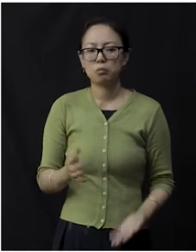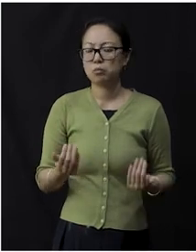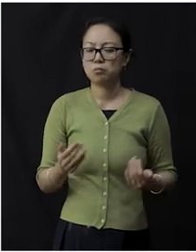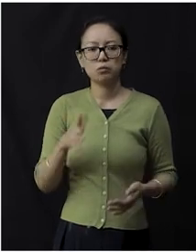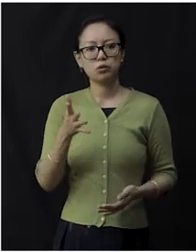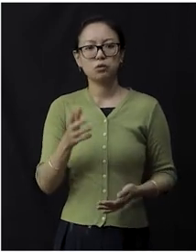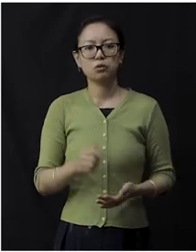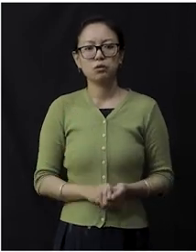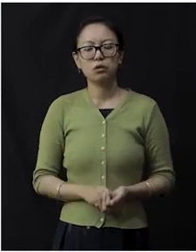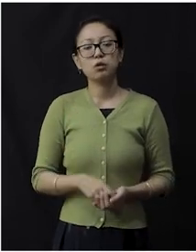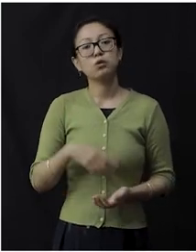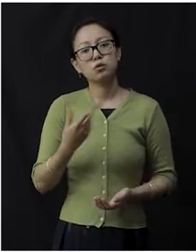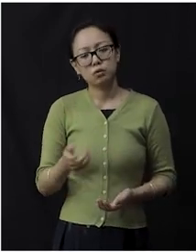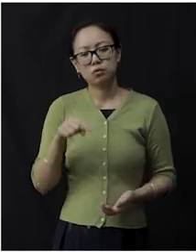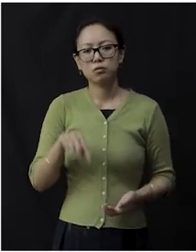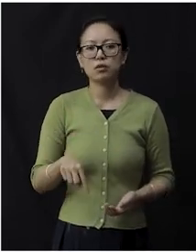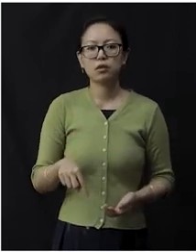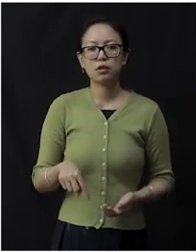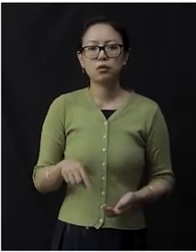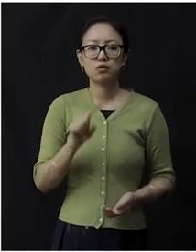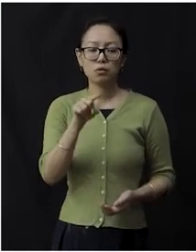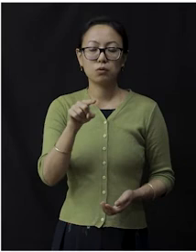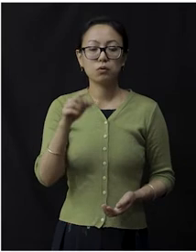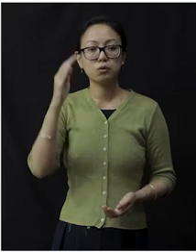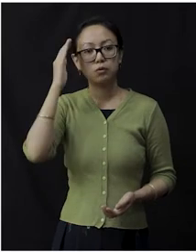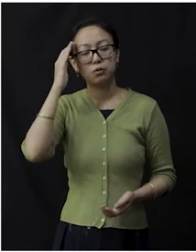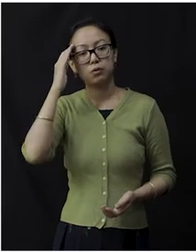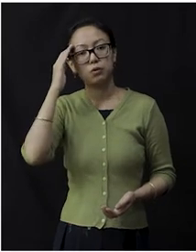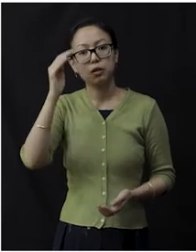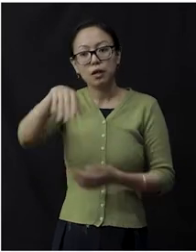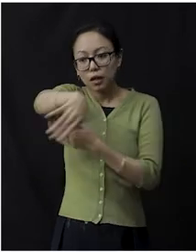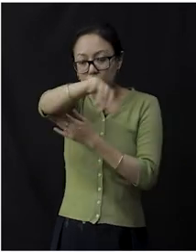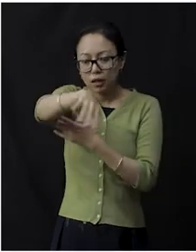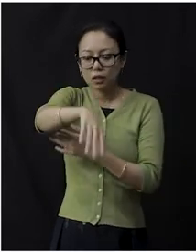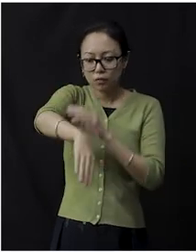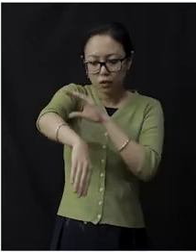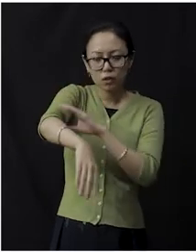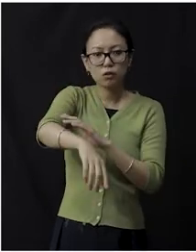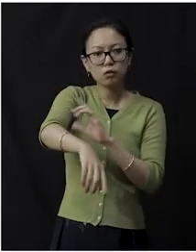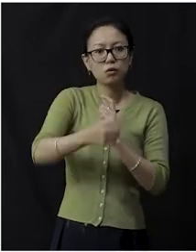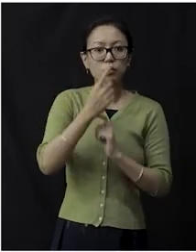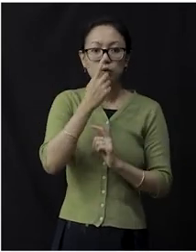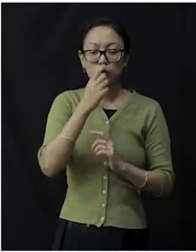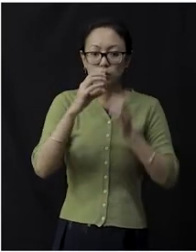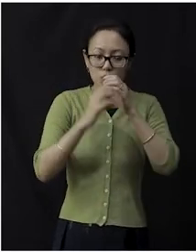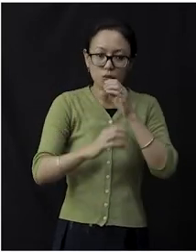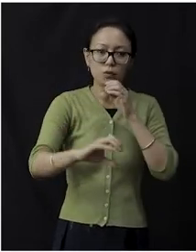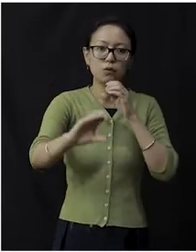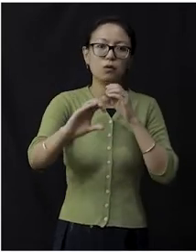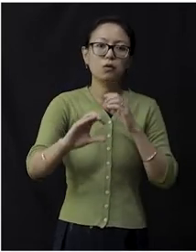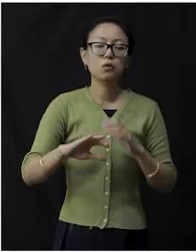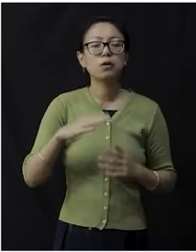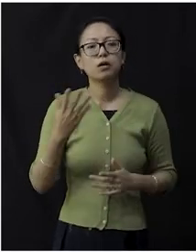its trunk. So now we know how did the elephant got its trunk. Now this